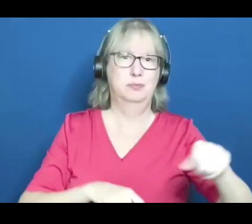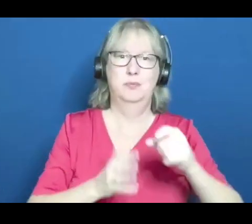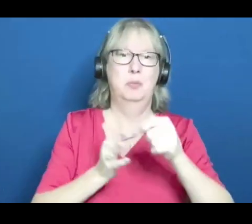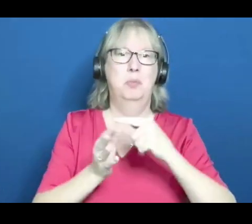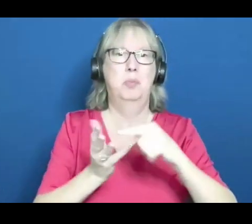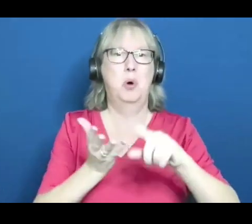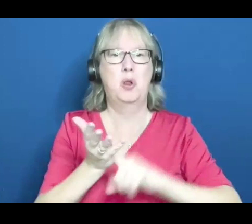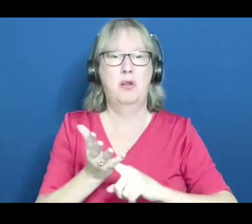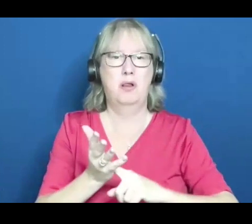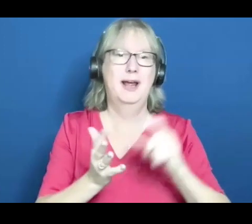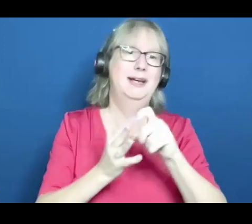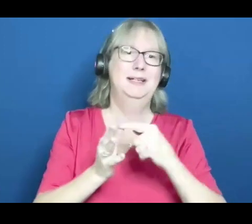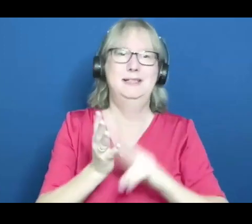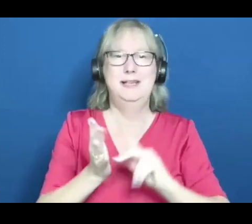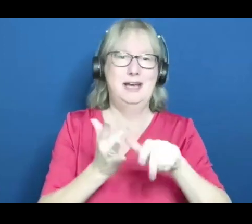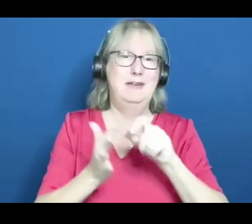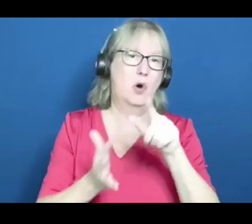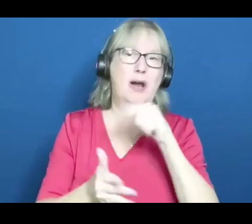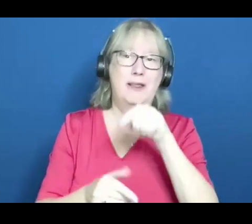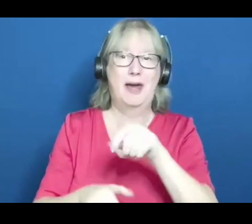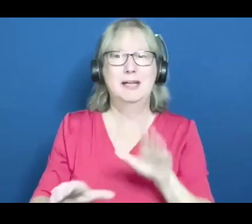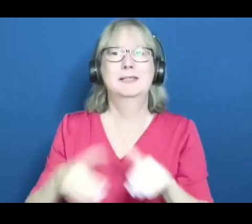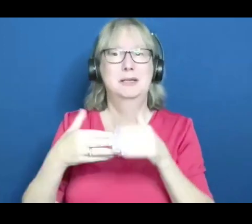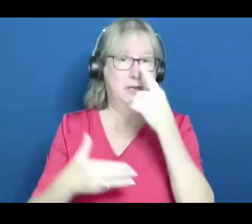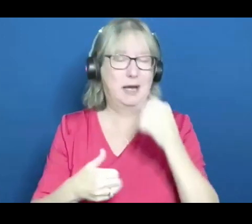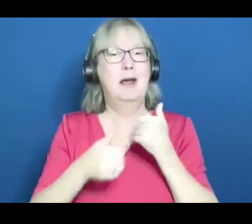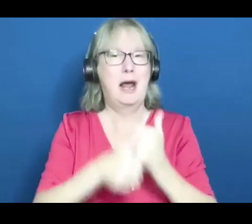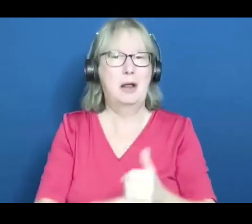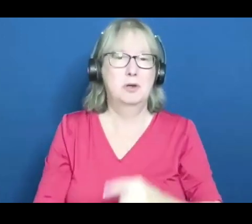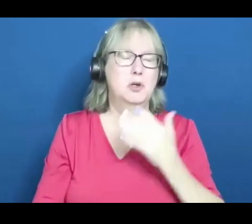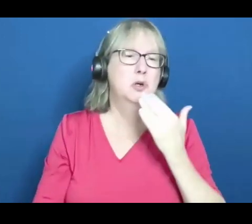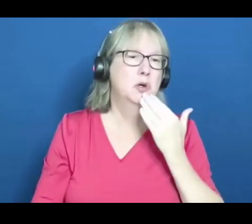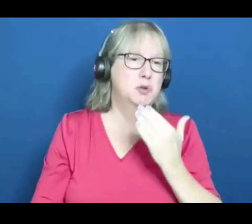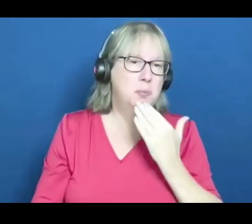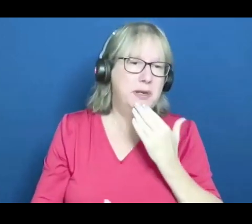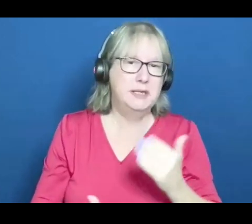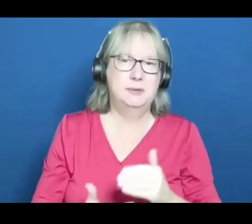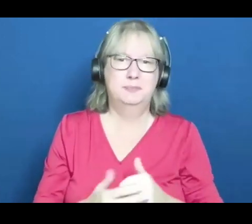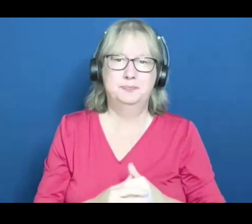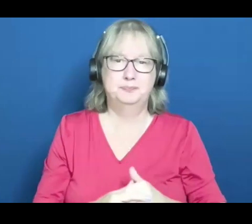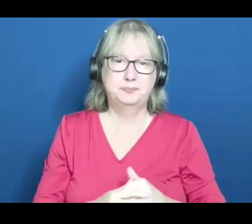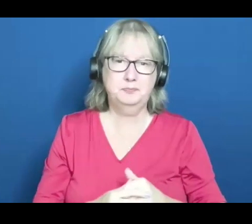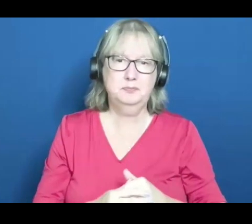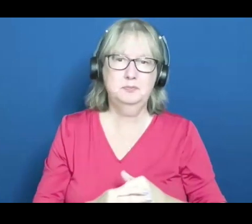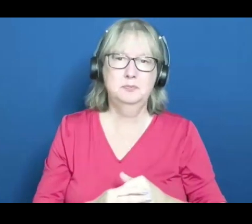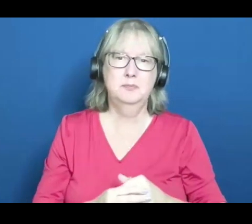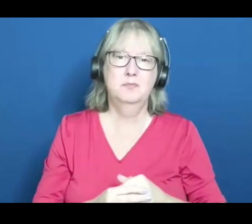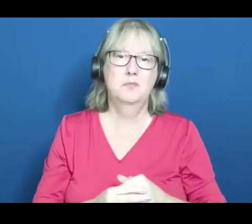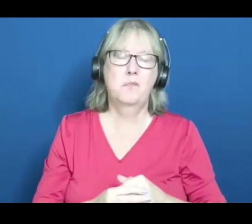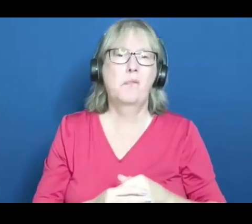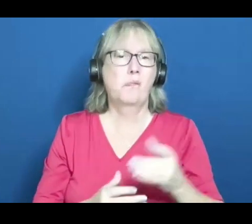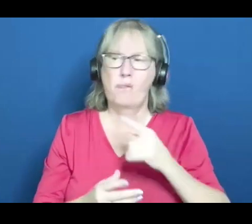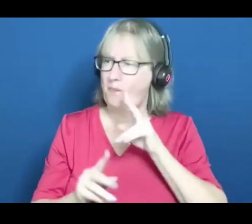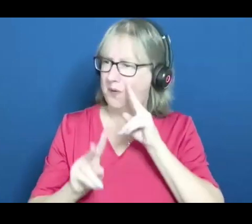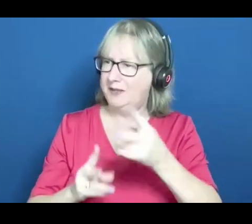Dave, or anyone else within the enablement team that can help. So I'd encourage that the queries come through there. There's a few questions